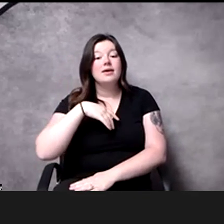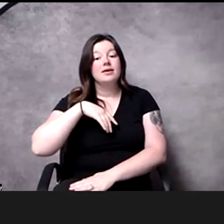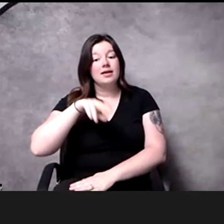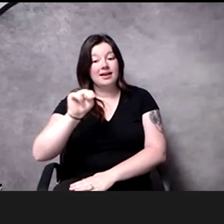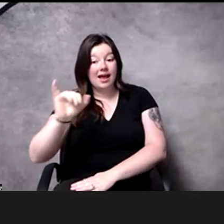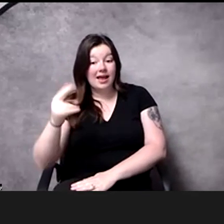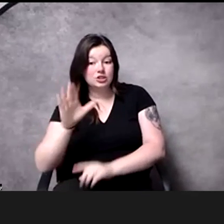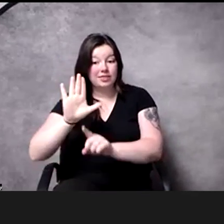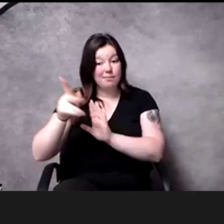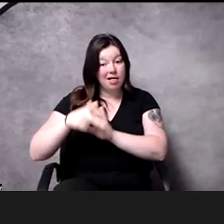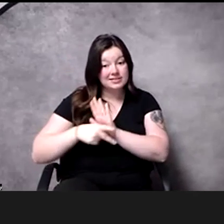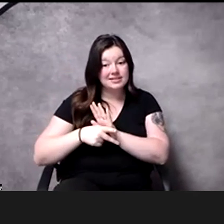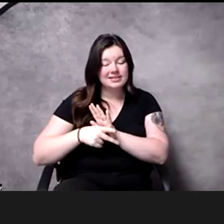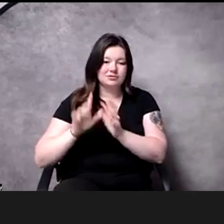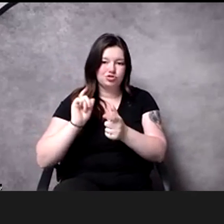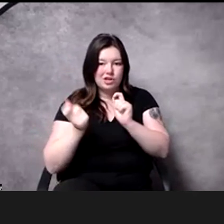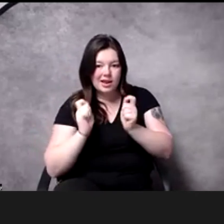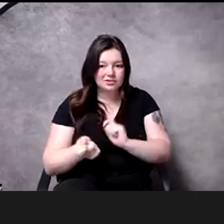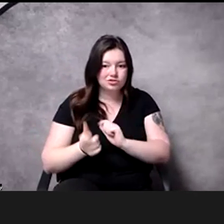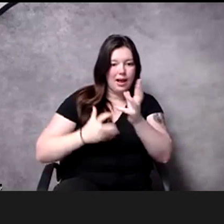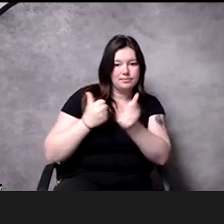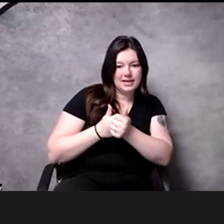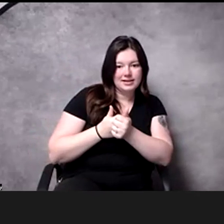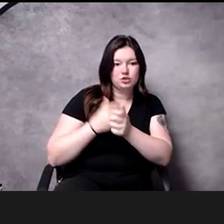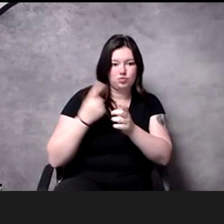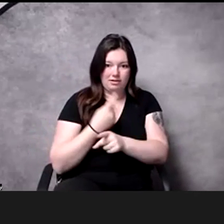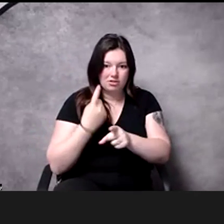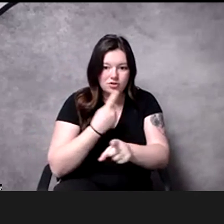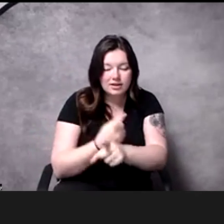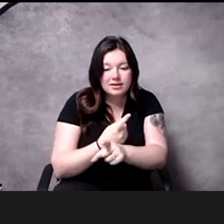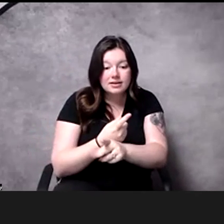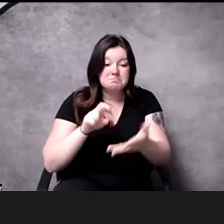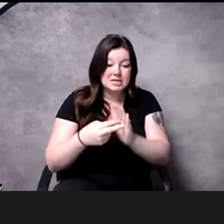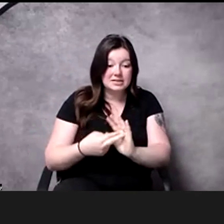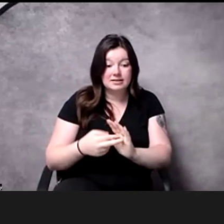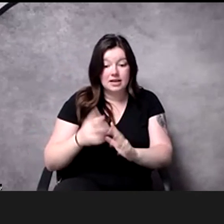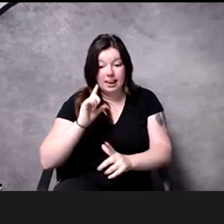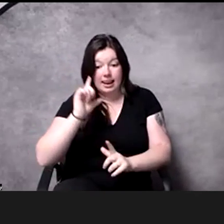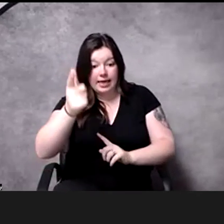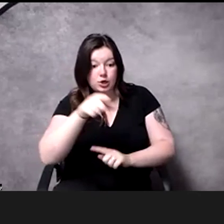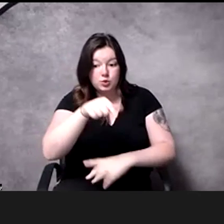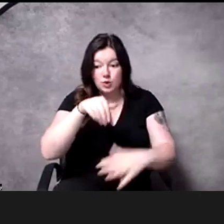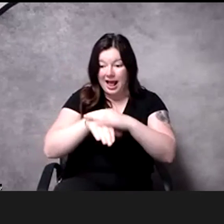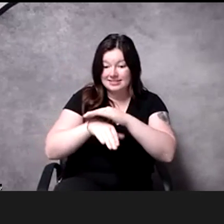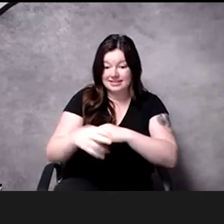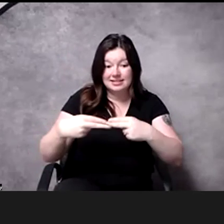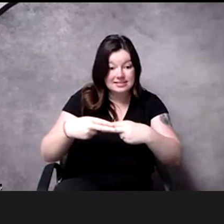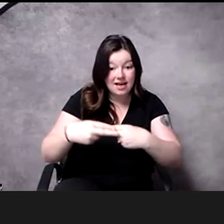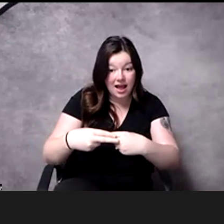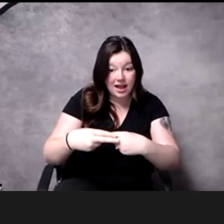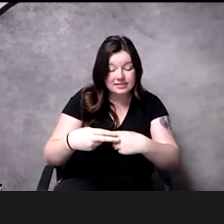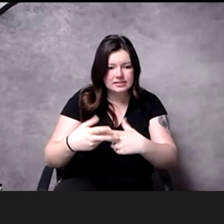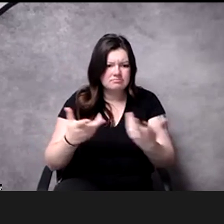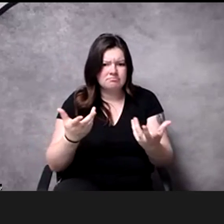don't ever want anyone to be working from an old set of slides. But we will send a link to the recording of